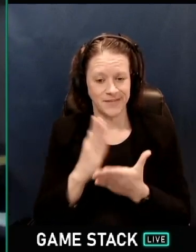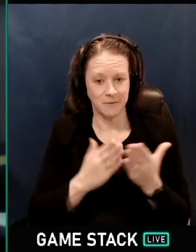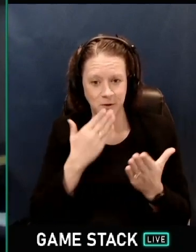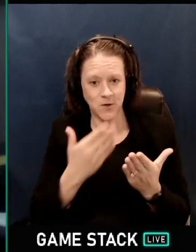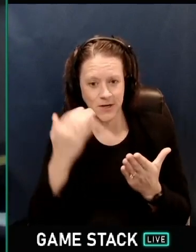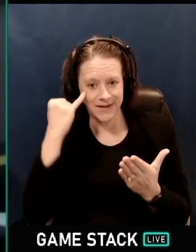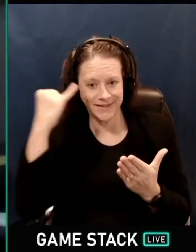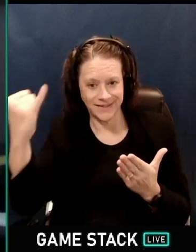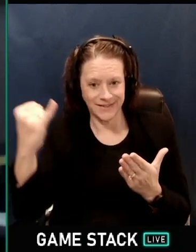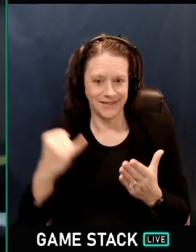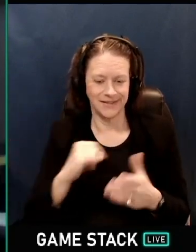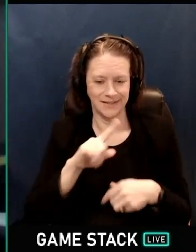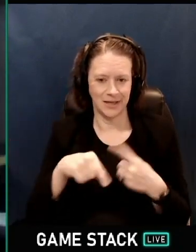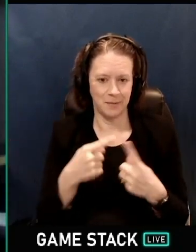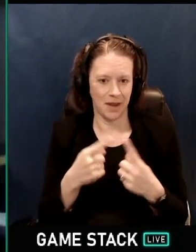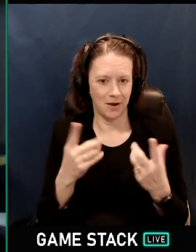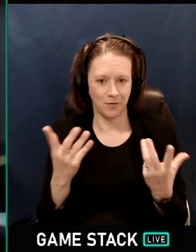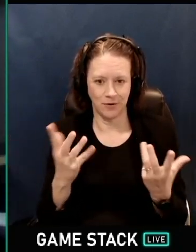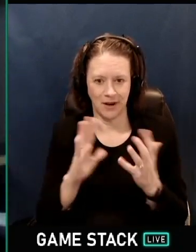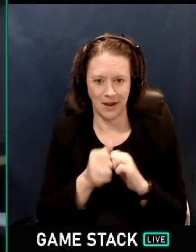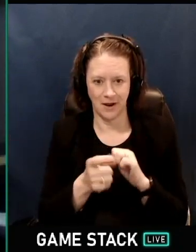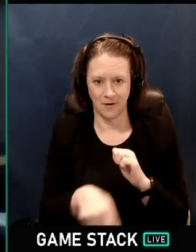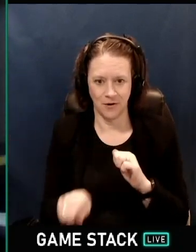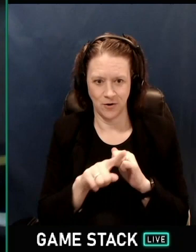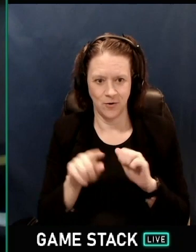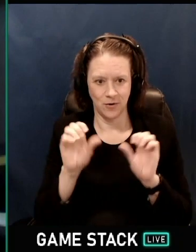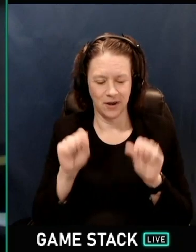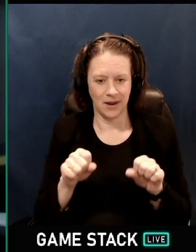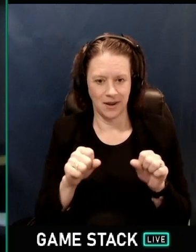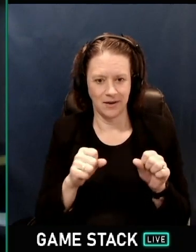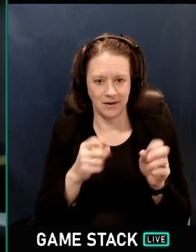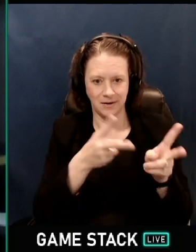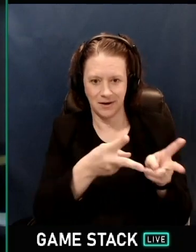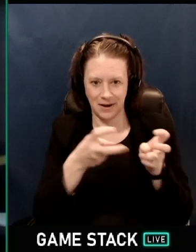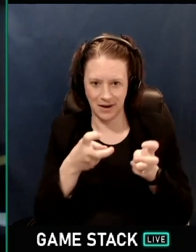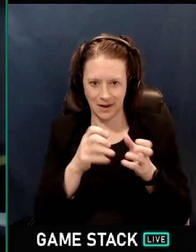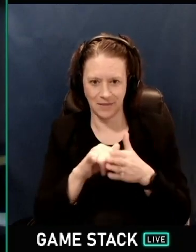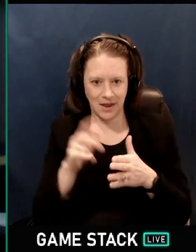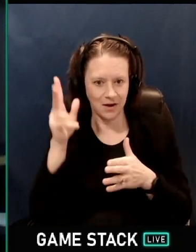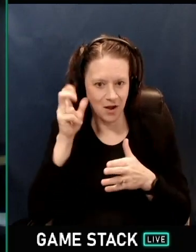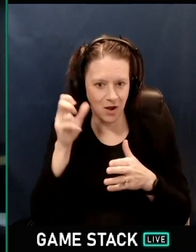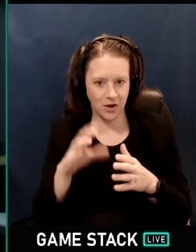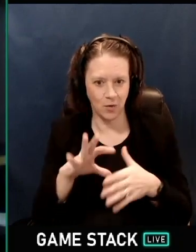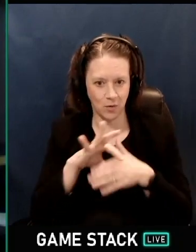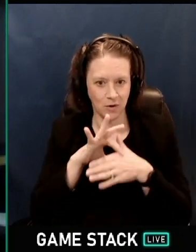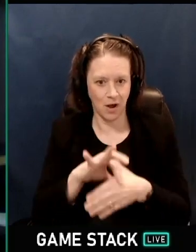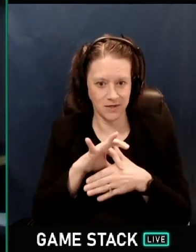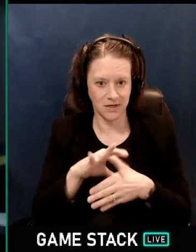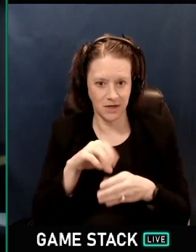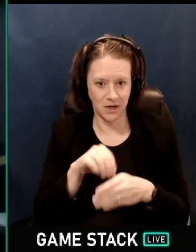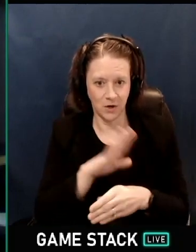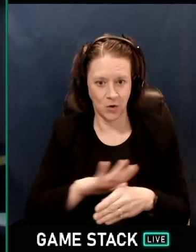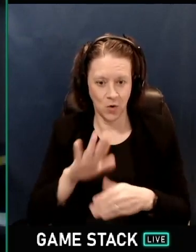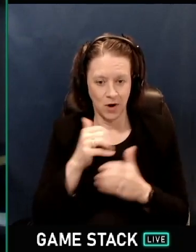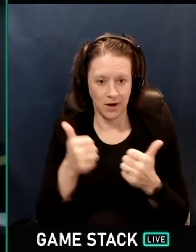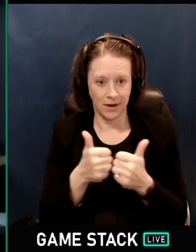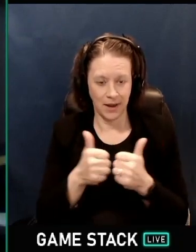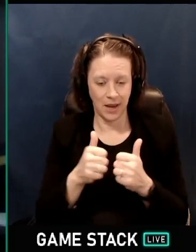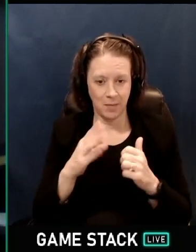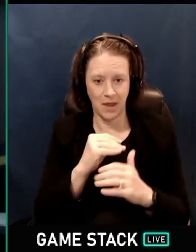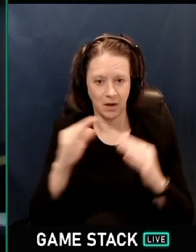about how you can take the audio content in your game to just